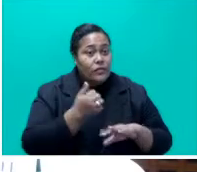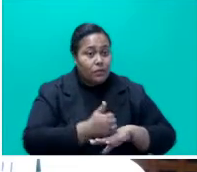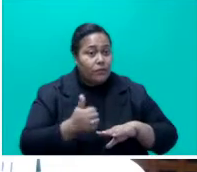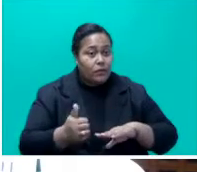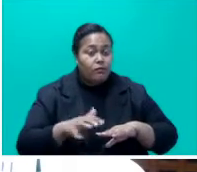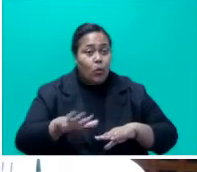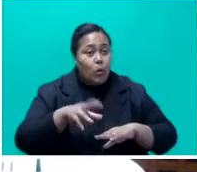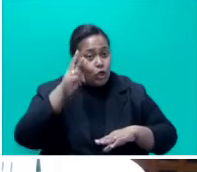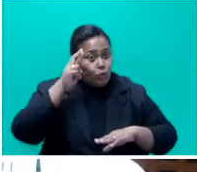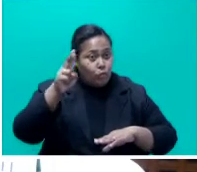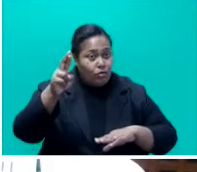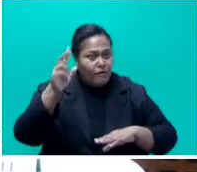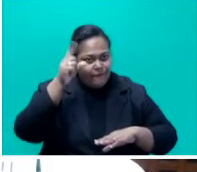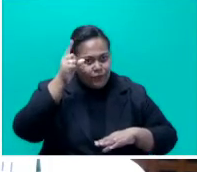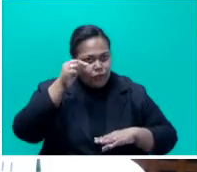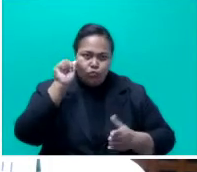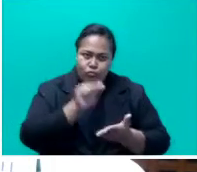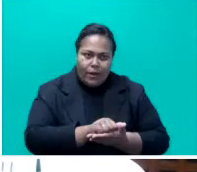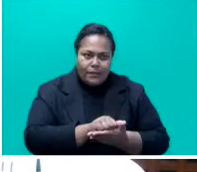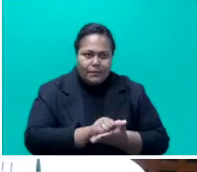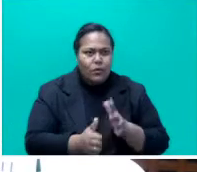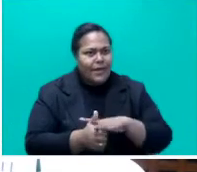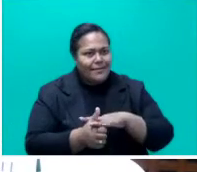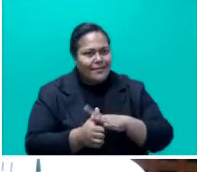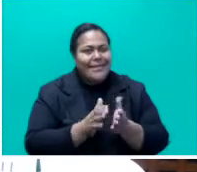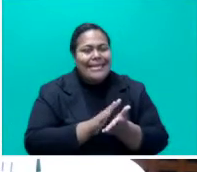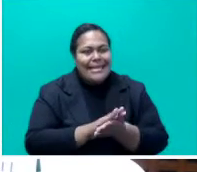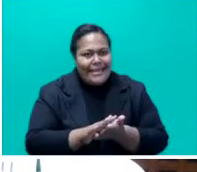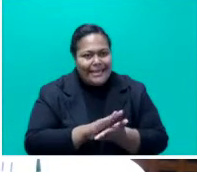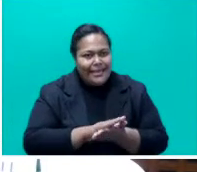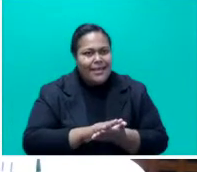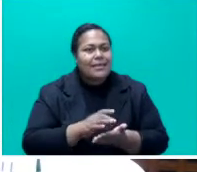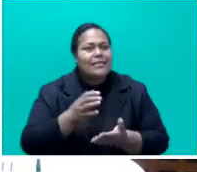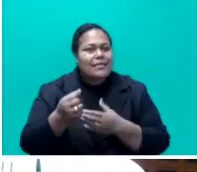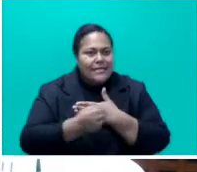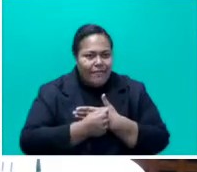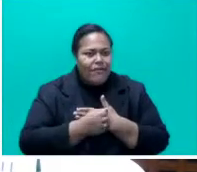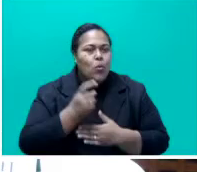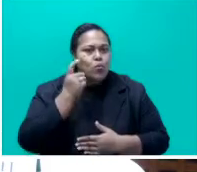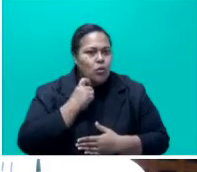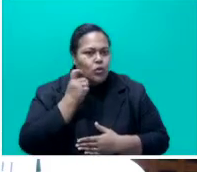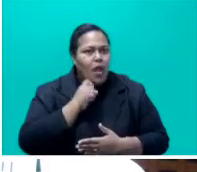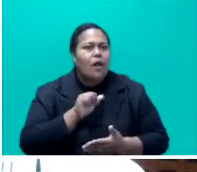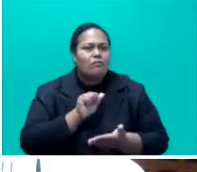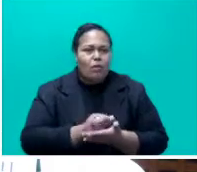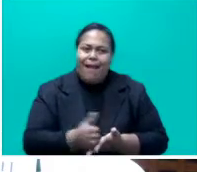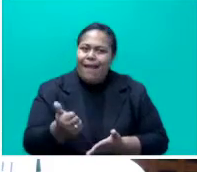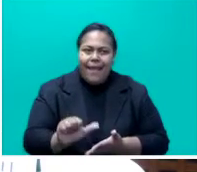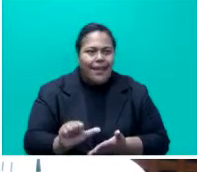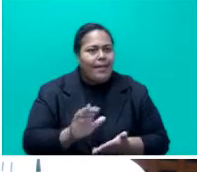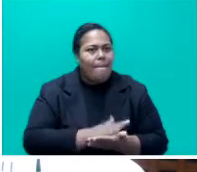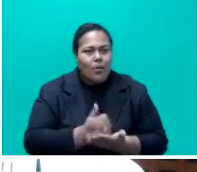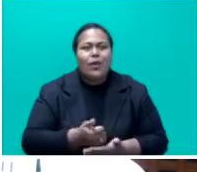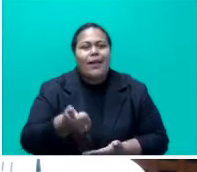Fijians the right of access to clean and safe water in adequate quantities and access to adequate